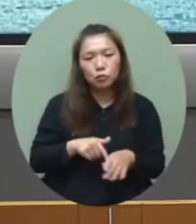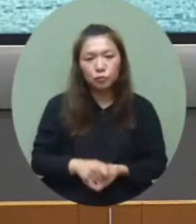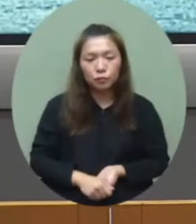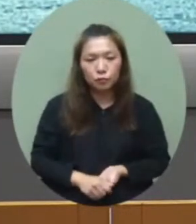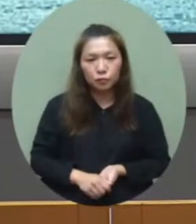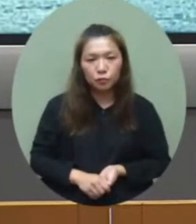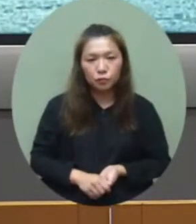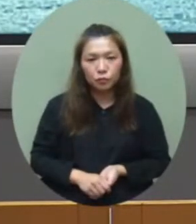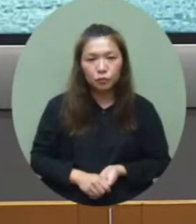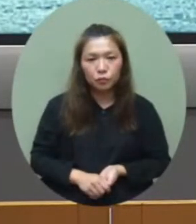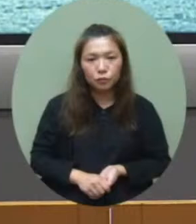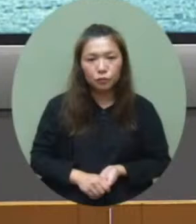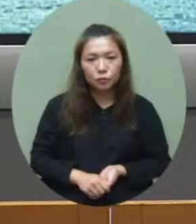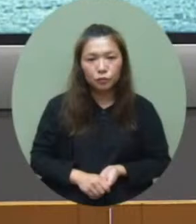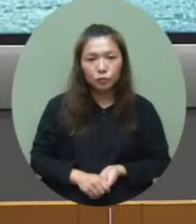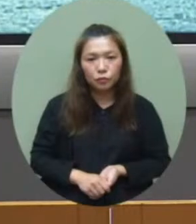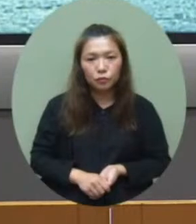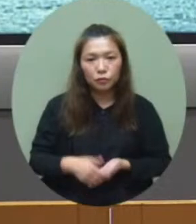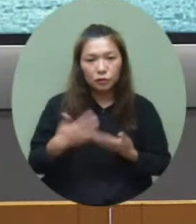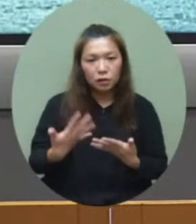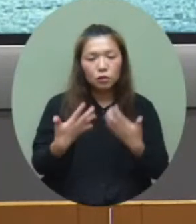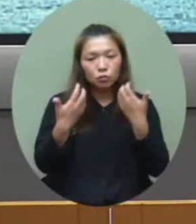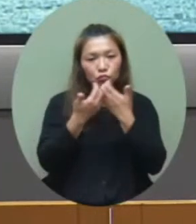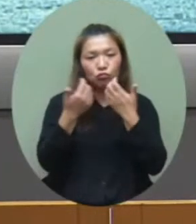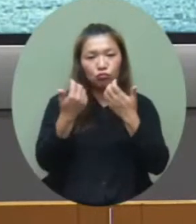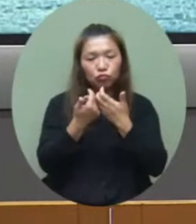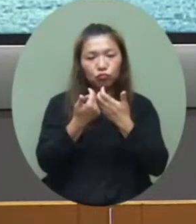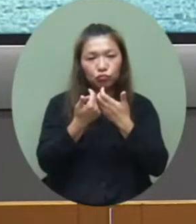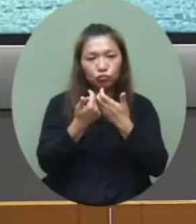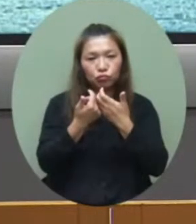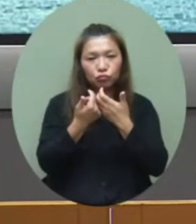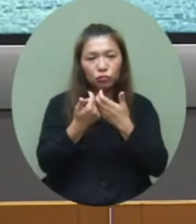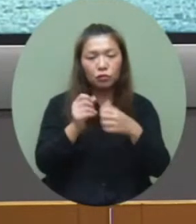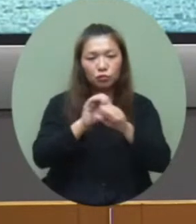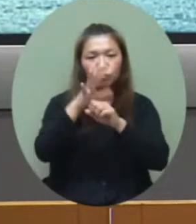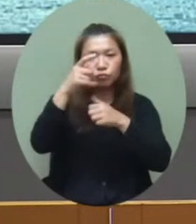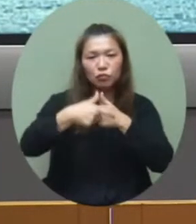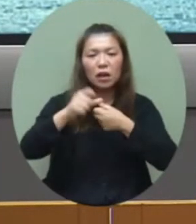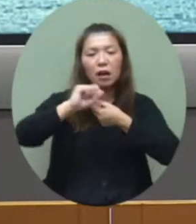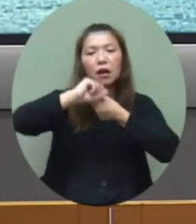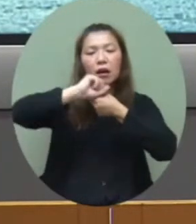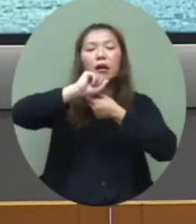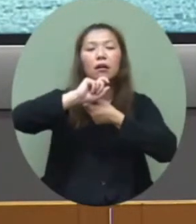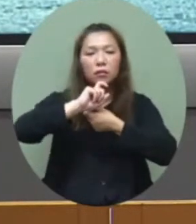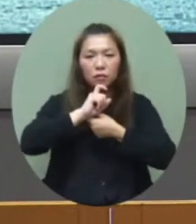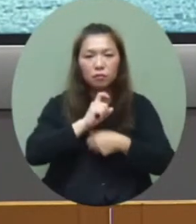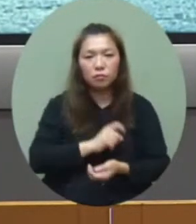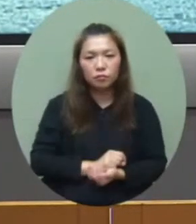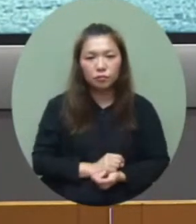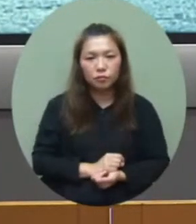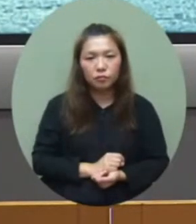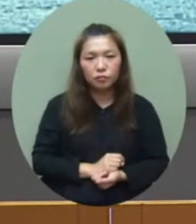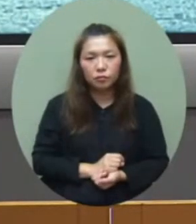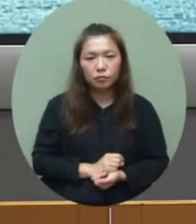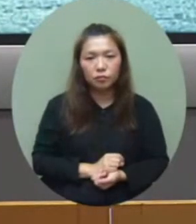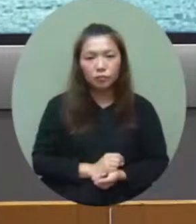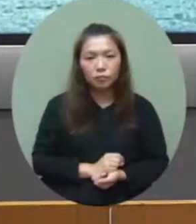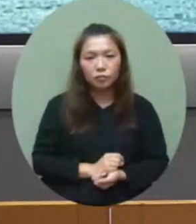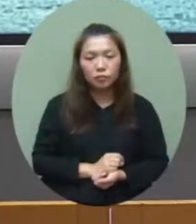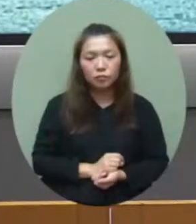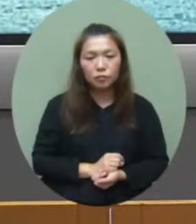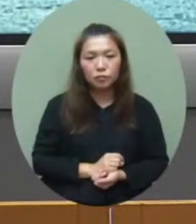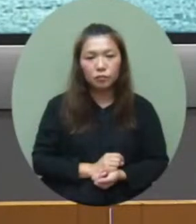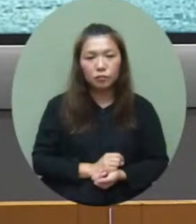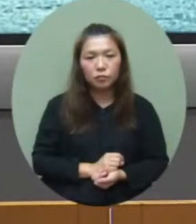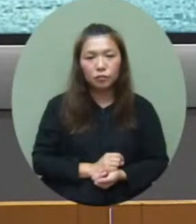staff. It is to play safe. As for the figures of confirmed cases, yes, it's